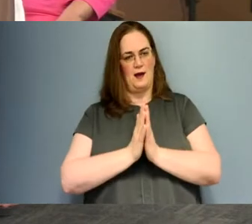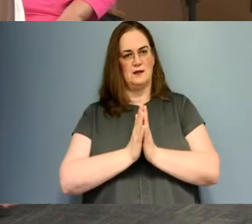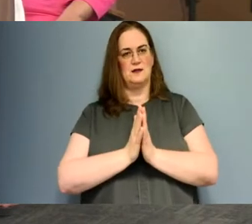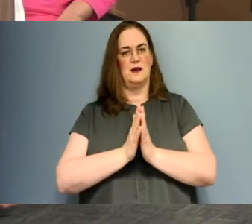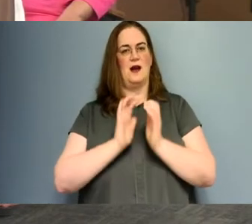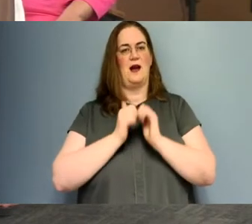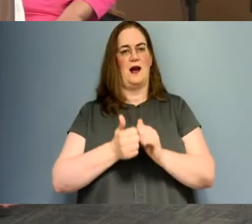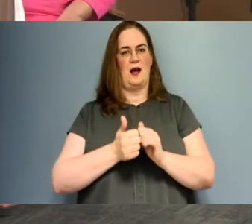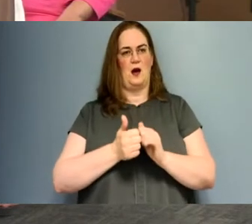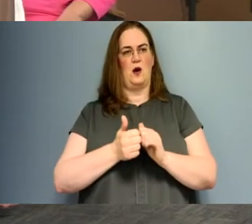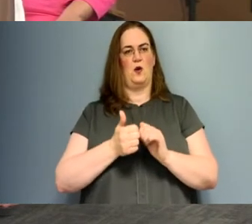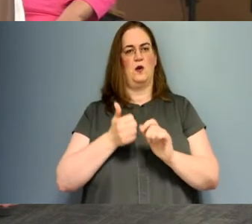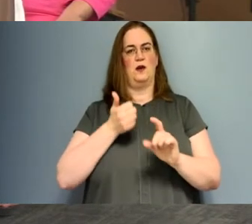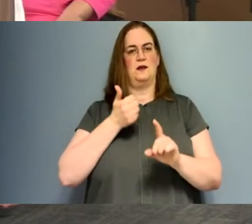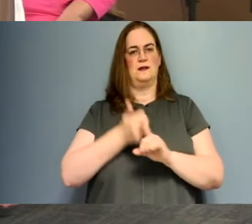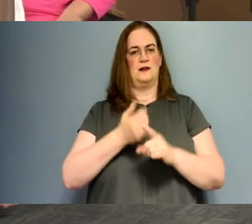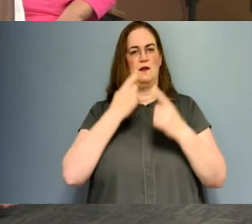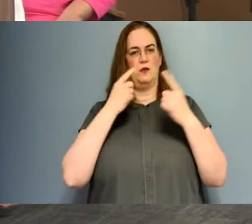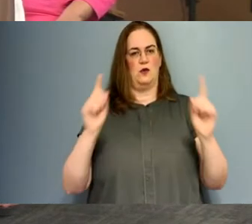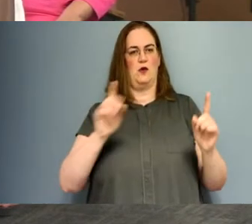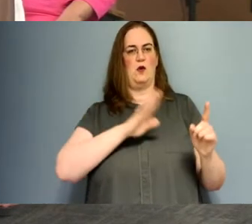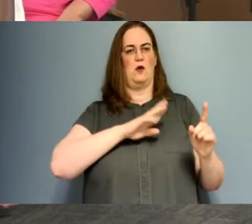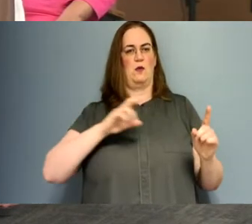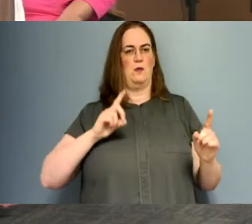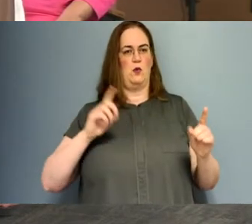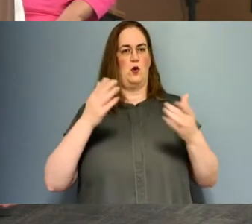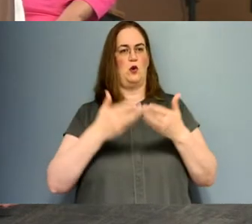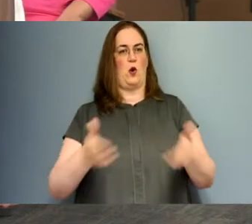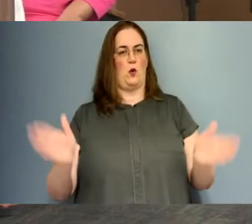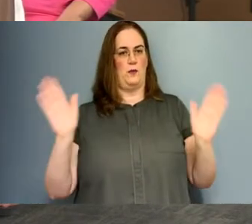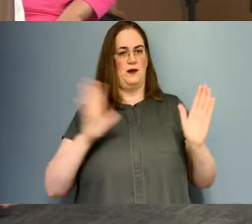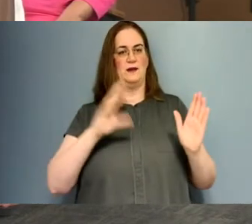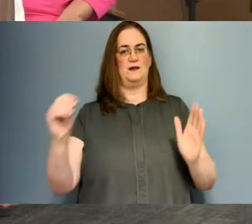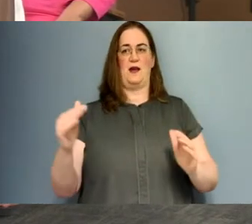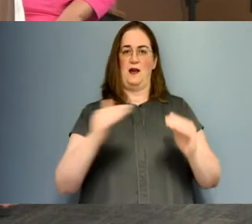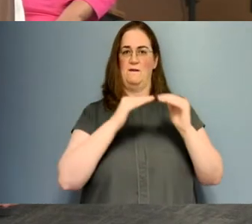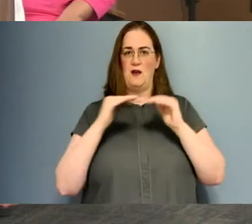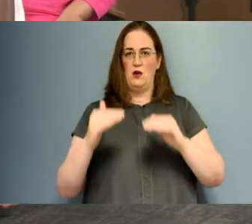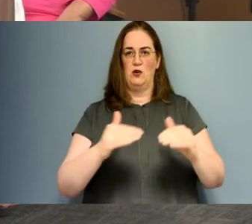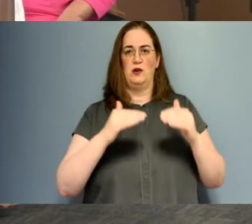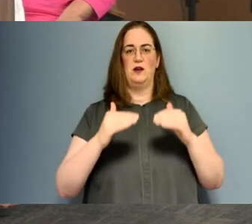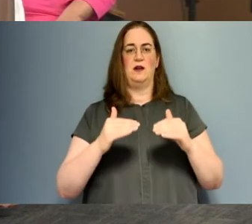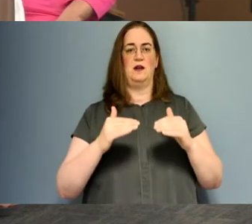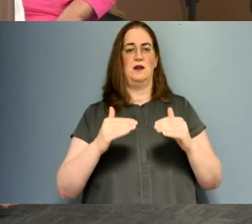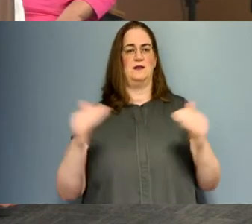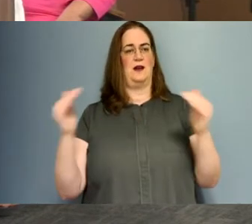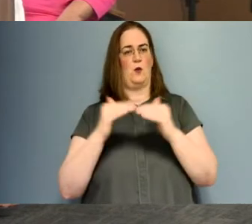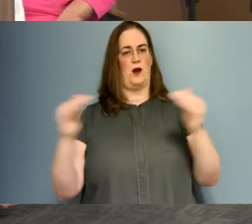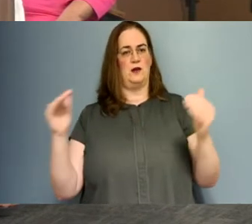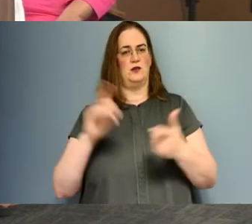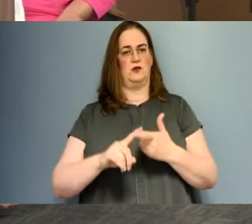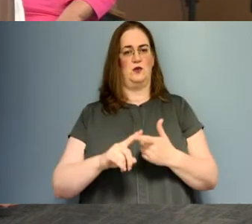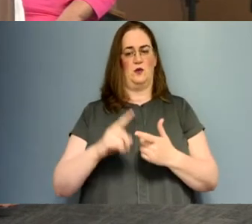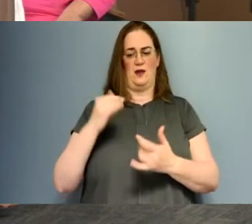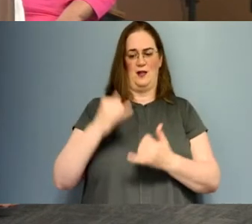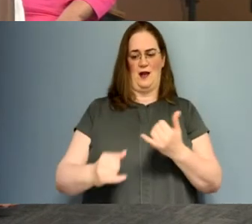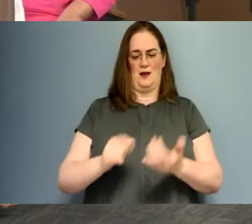how self-proclaimed board openness and fairness equates to the last